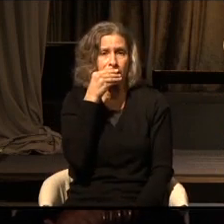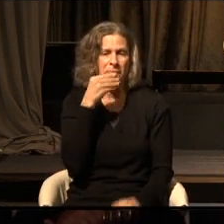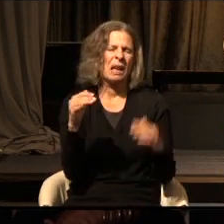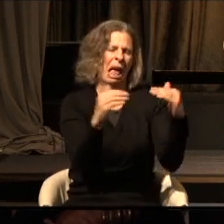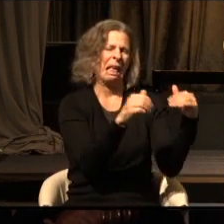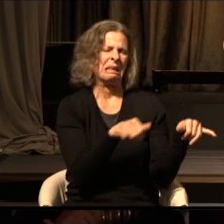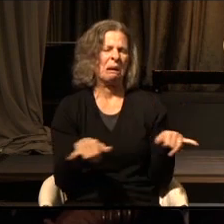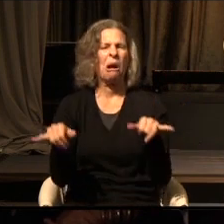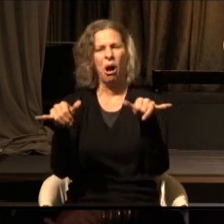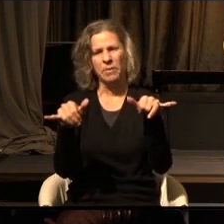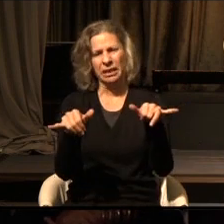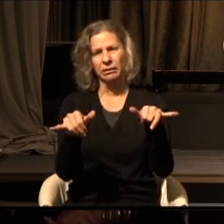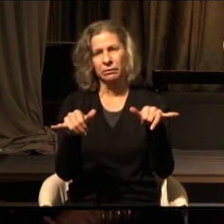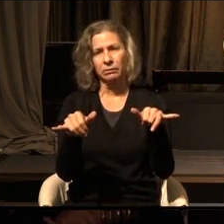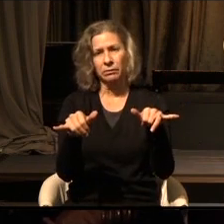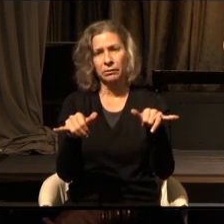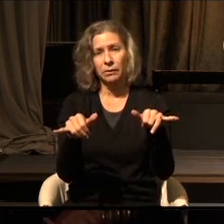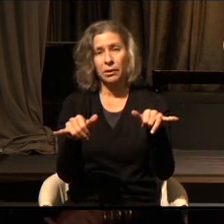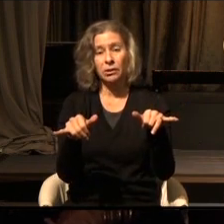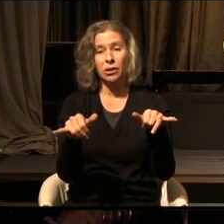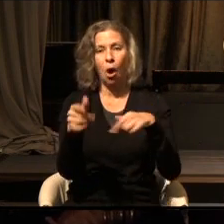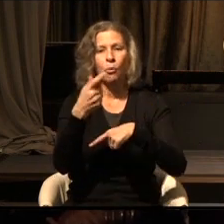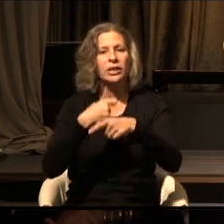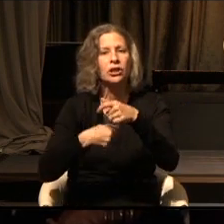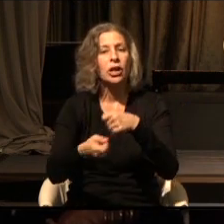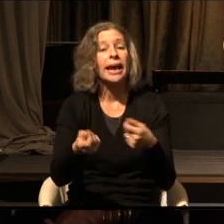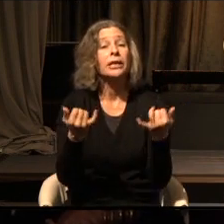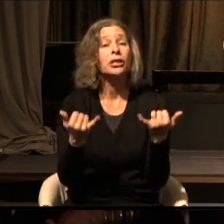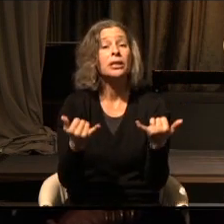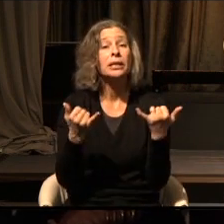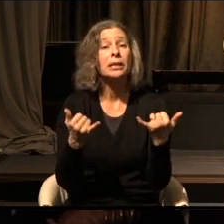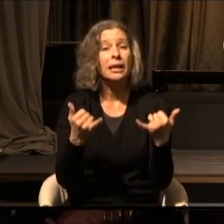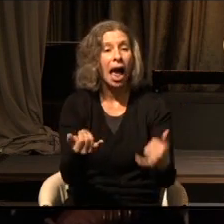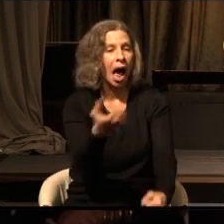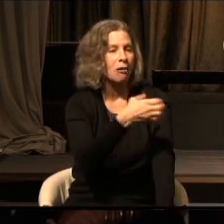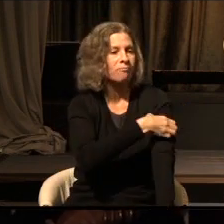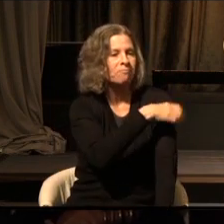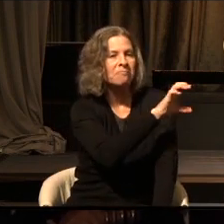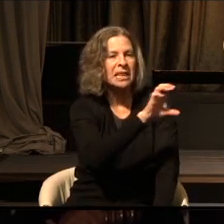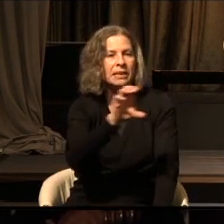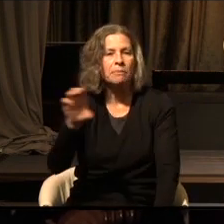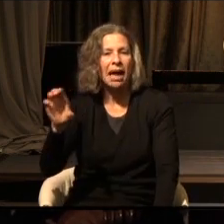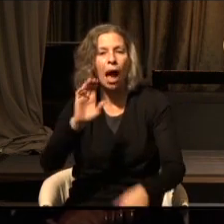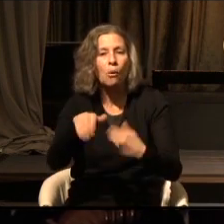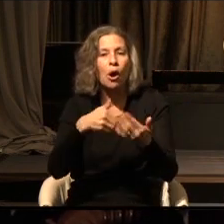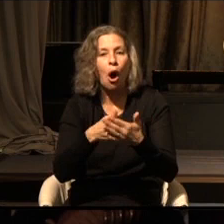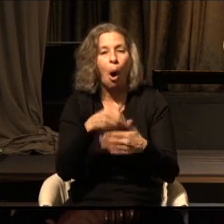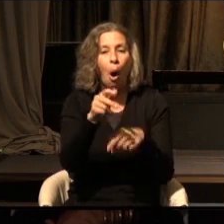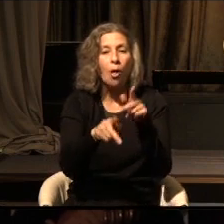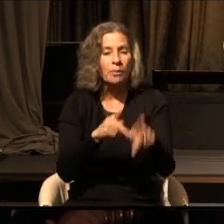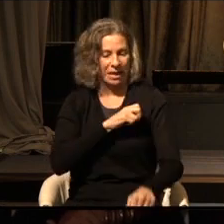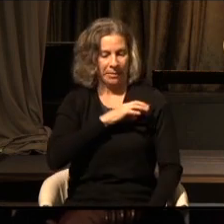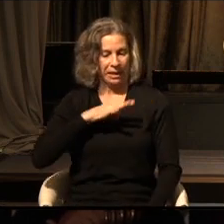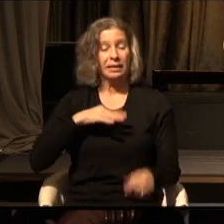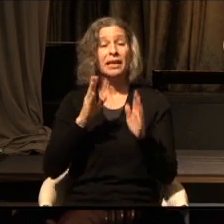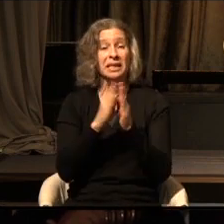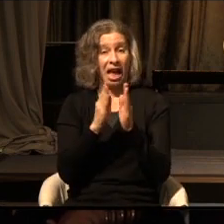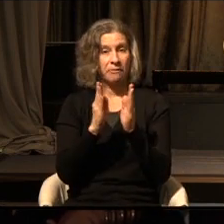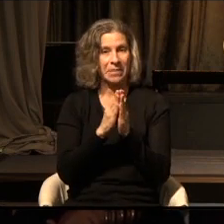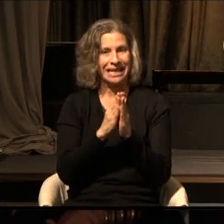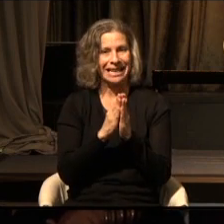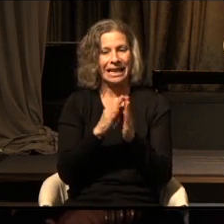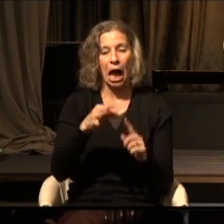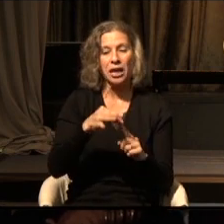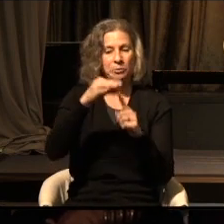phenomenon. So we made a shift. Now we aim to empower more voices to plan and present in our staff meetings, especially newer